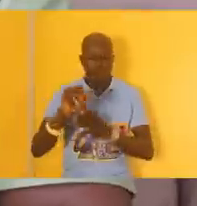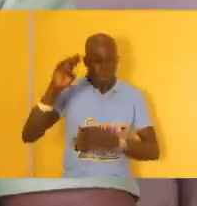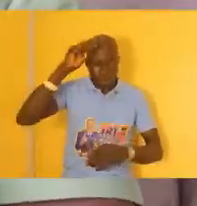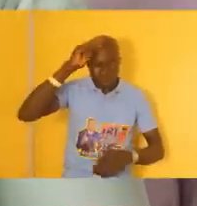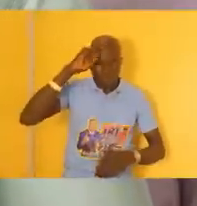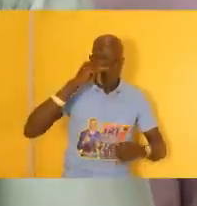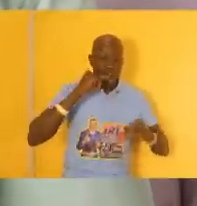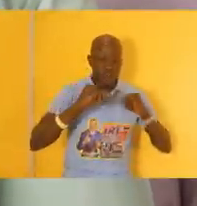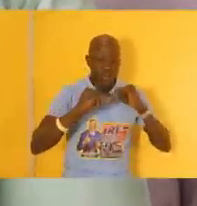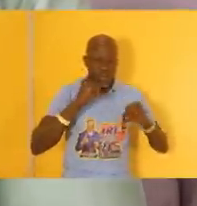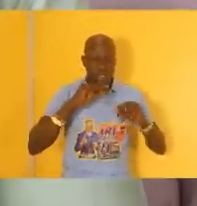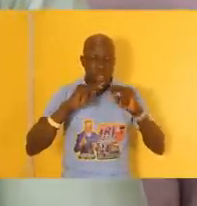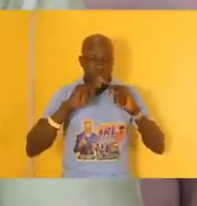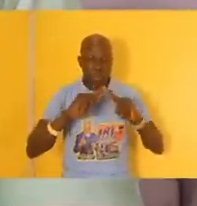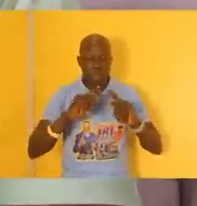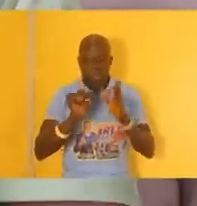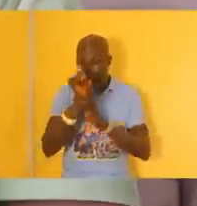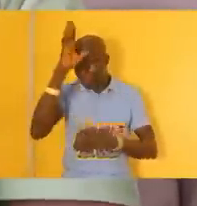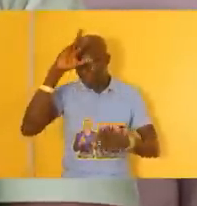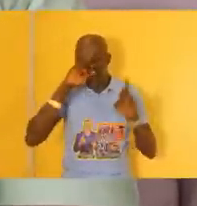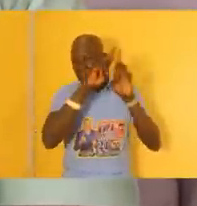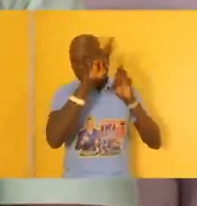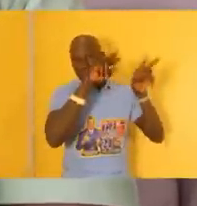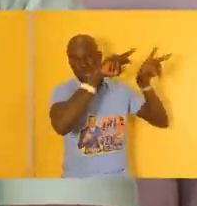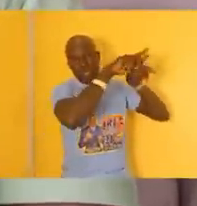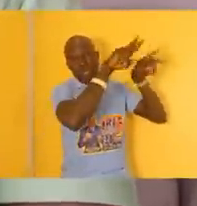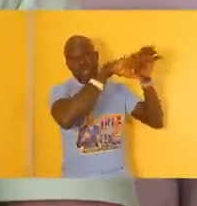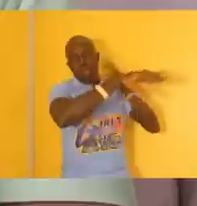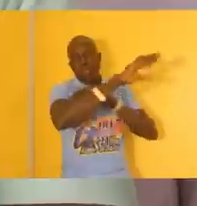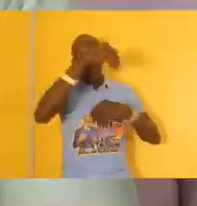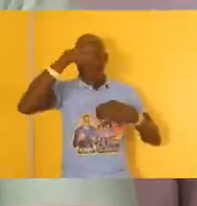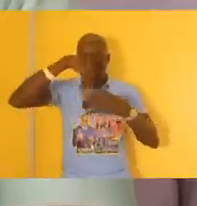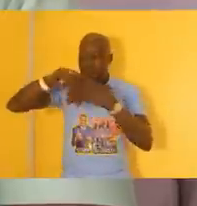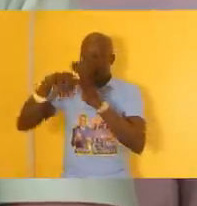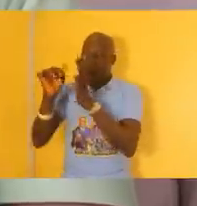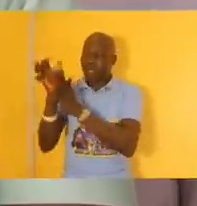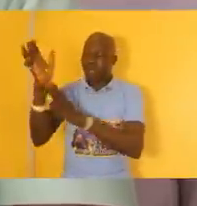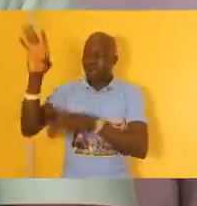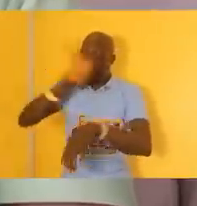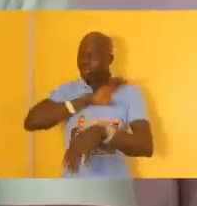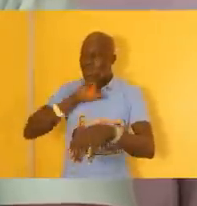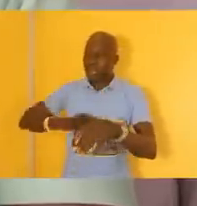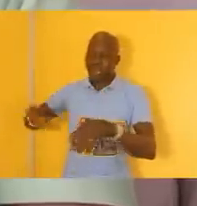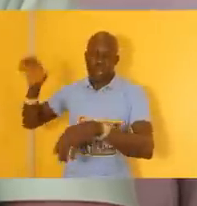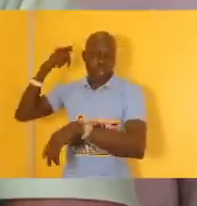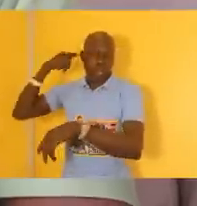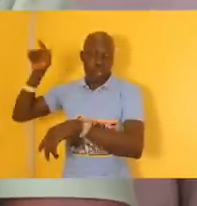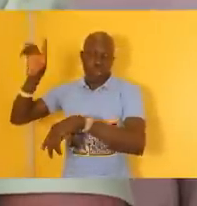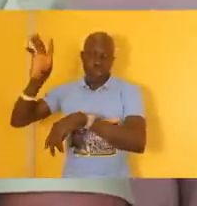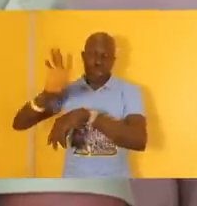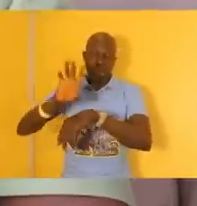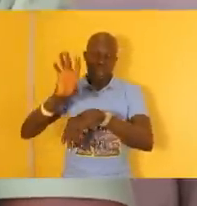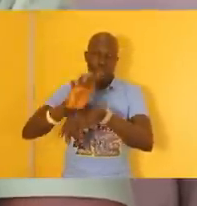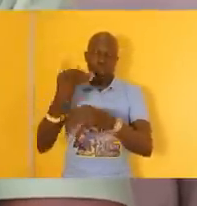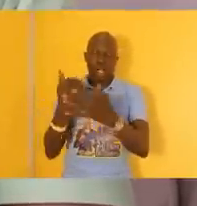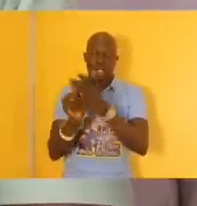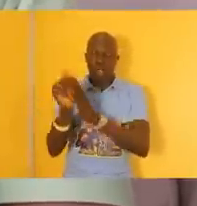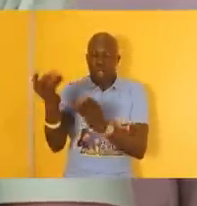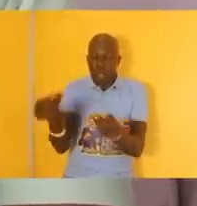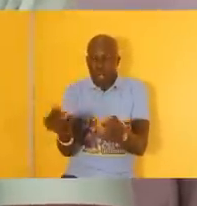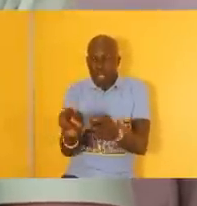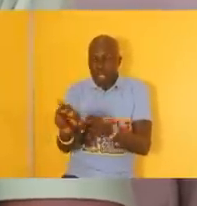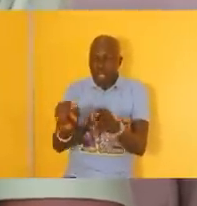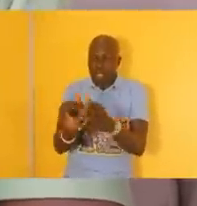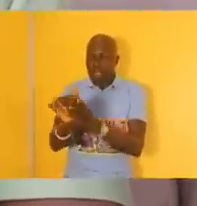Mustafa JP. Baba Shebi Oba. Lati just see the Tribune Church. Land of reality. Tell you our name.